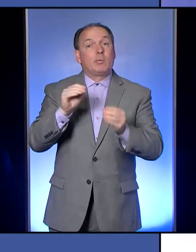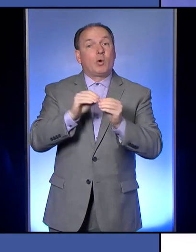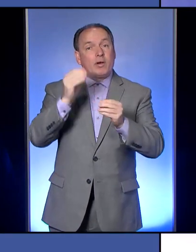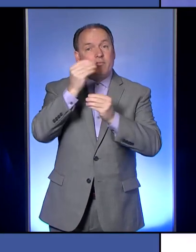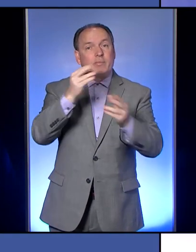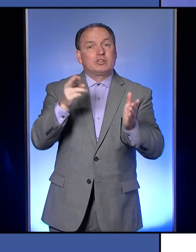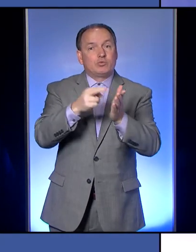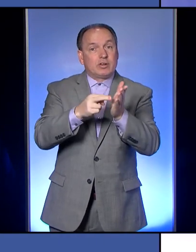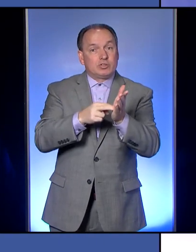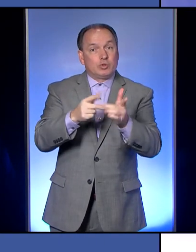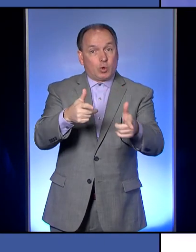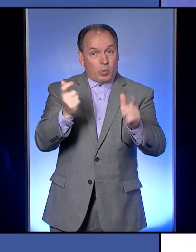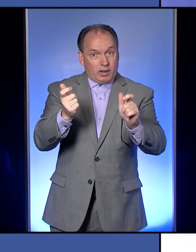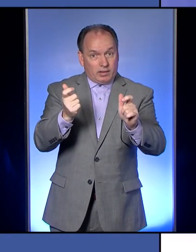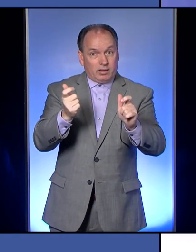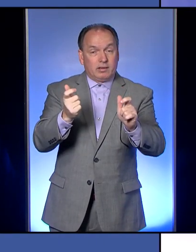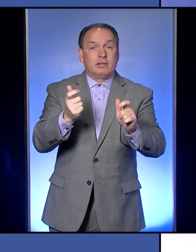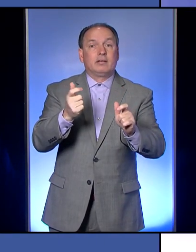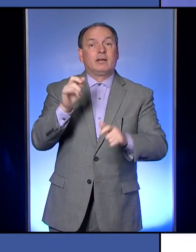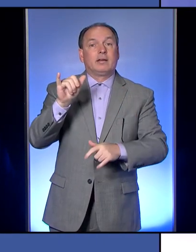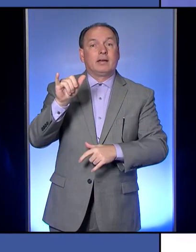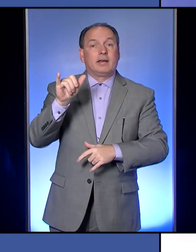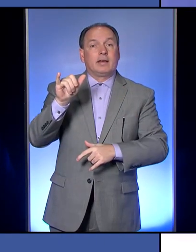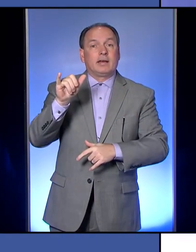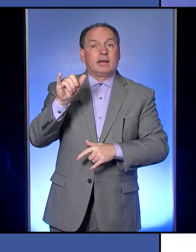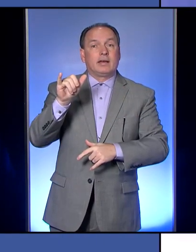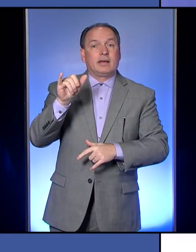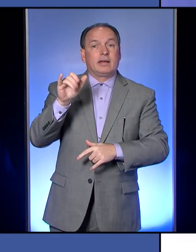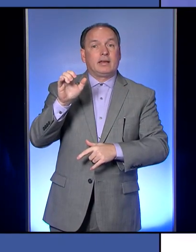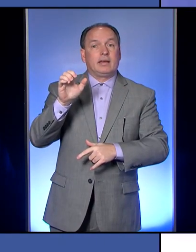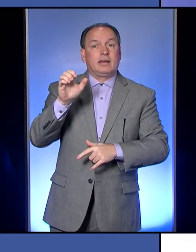to register quickly at